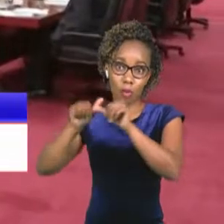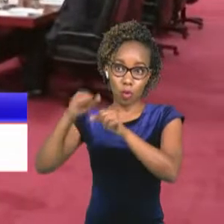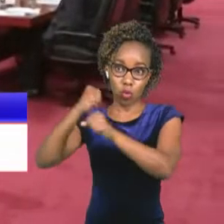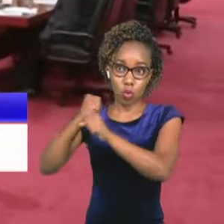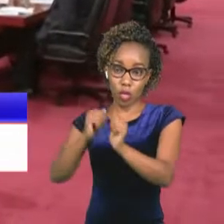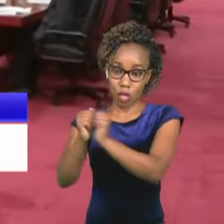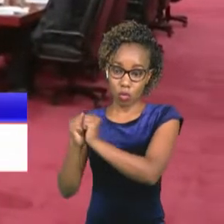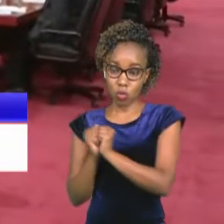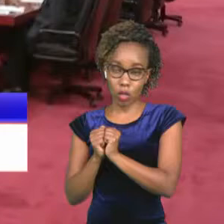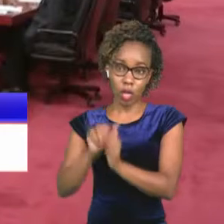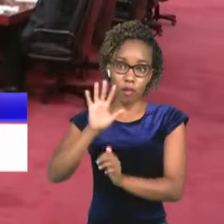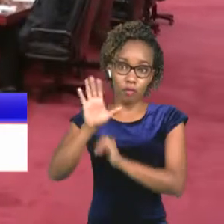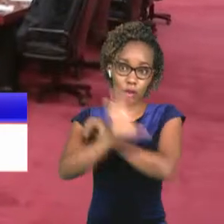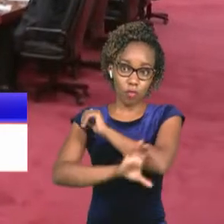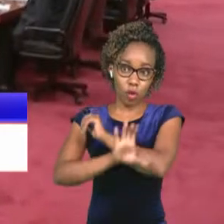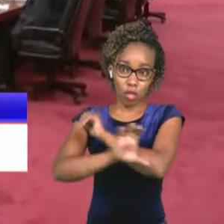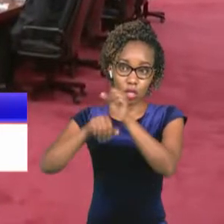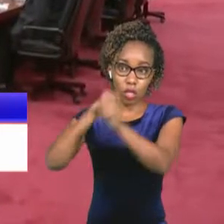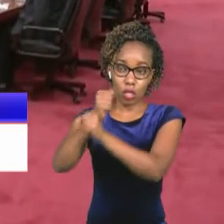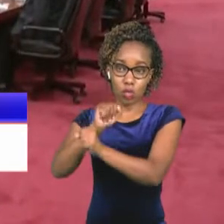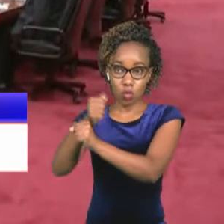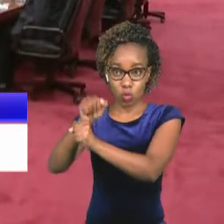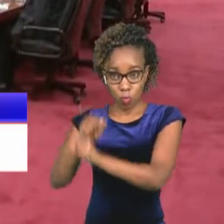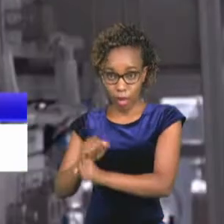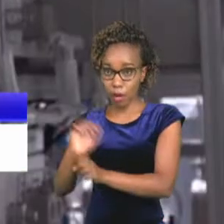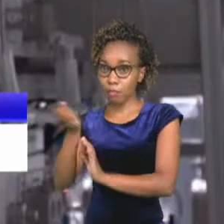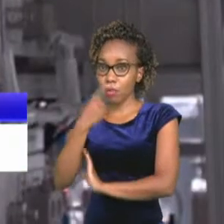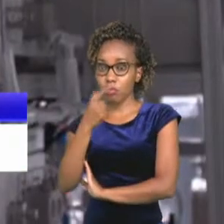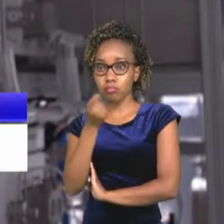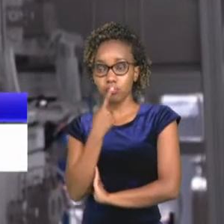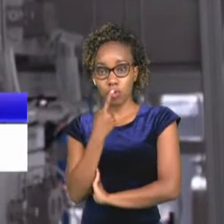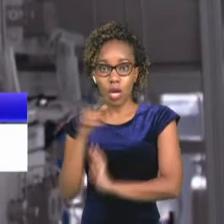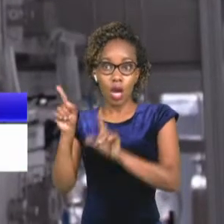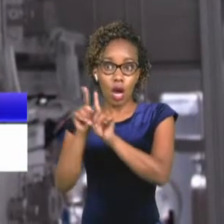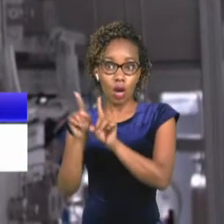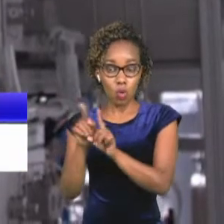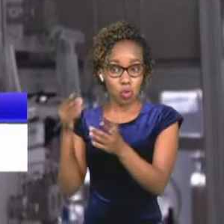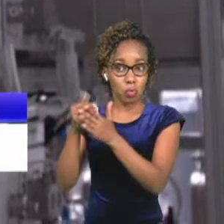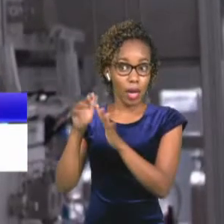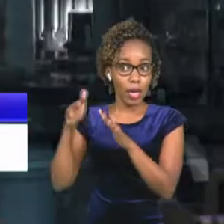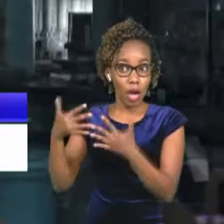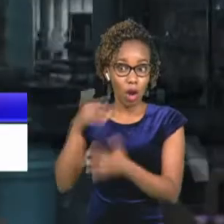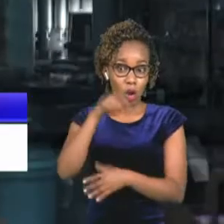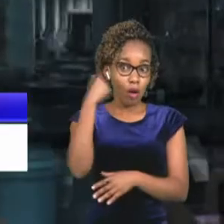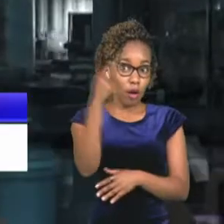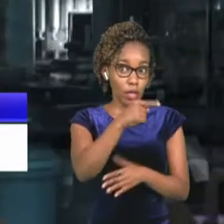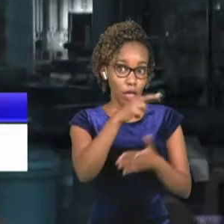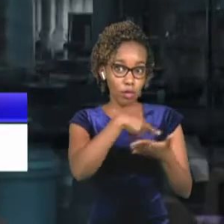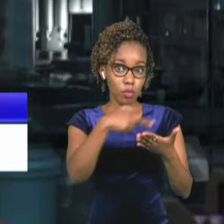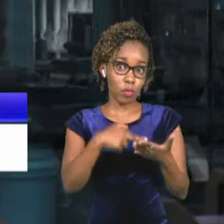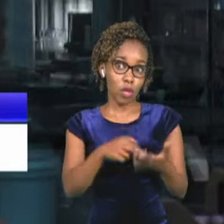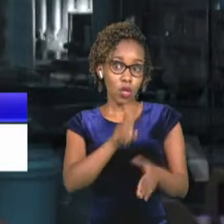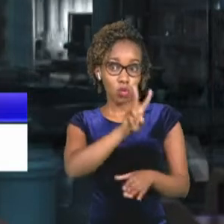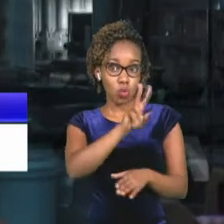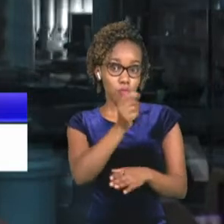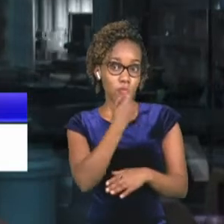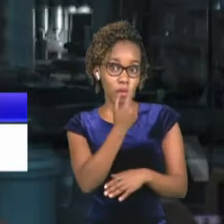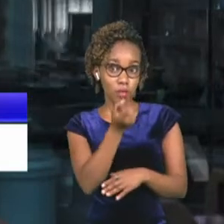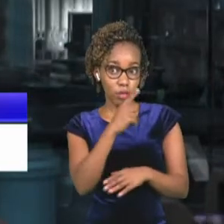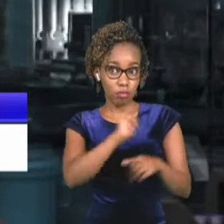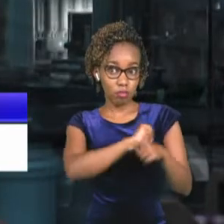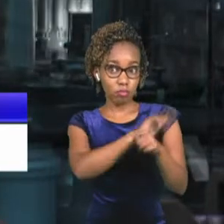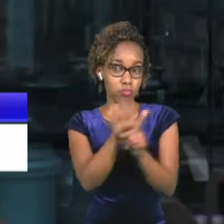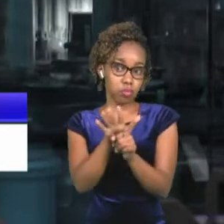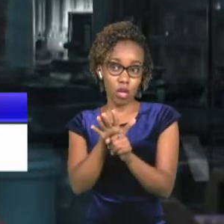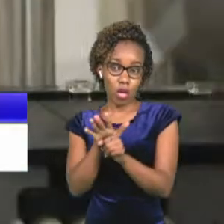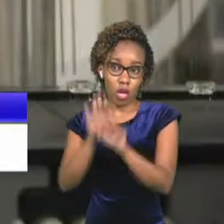5 countries to mass produce the vaccines would entail or outline the commercial conditions. Russia has registered 2 coronavirus vaccines as global race heats